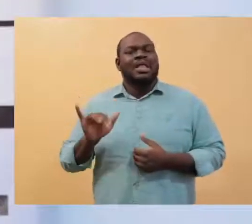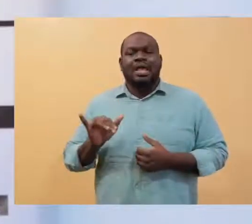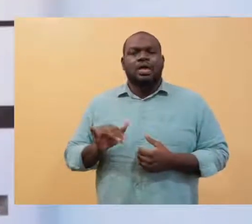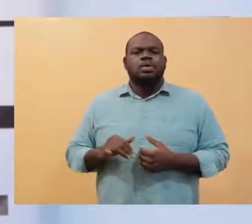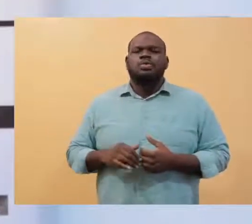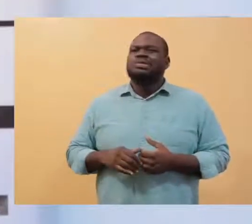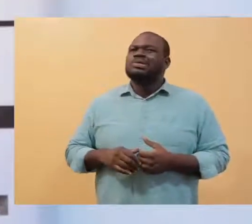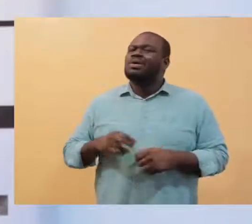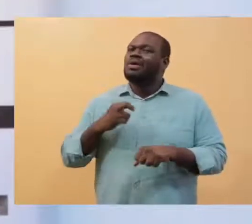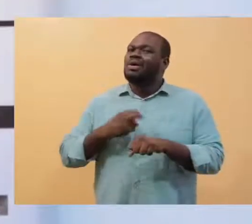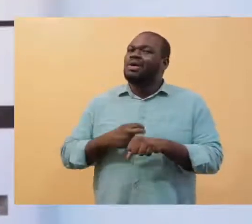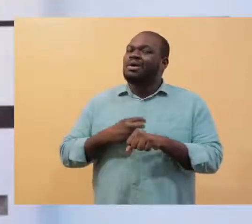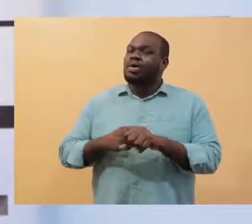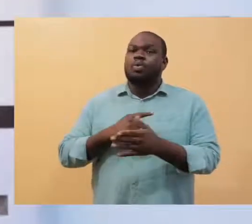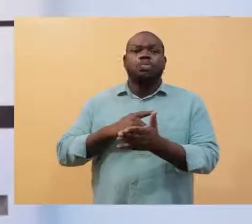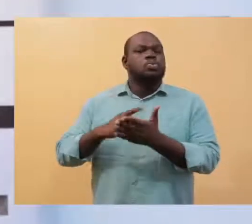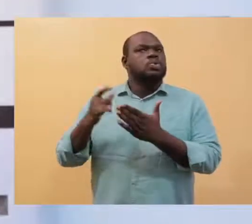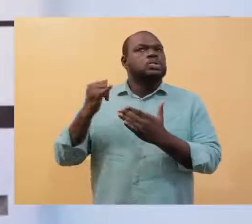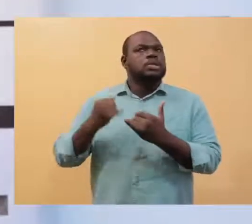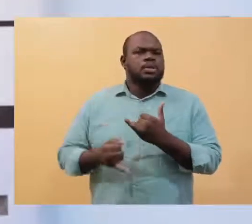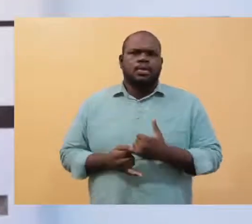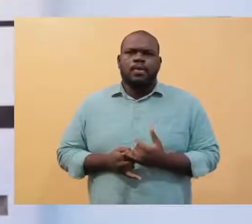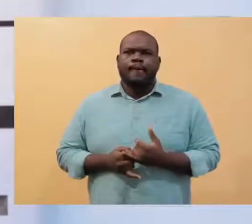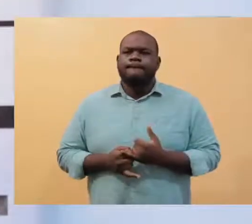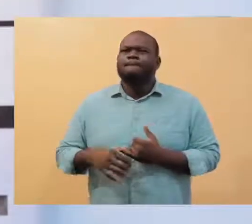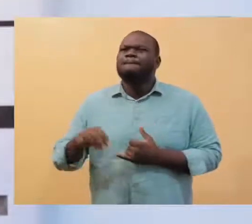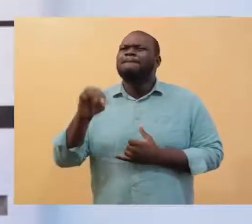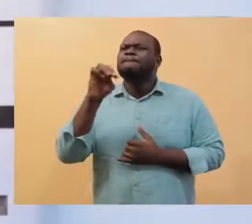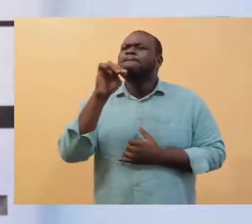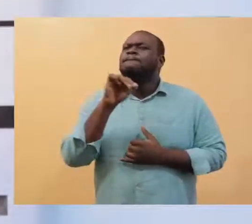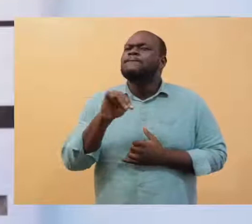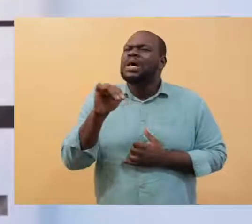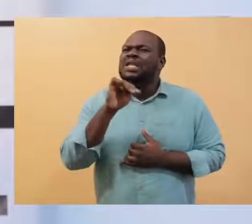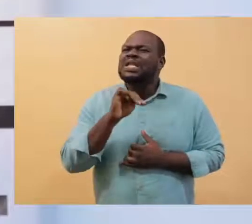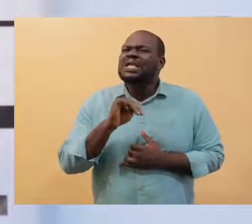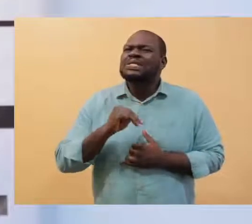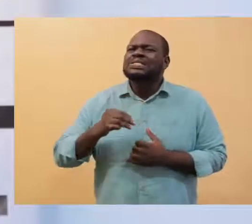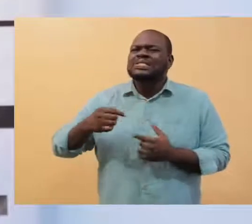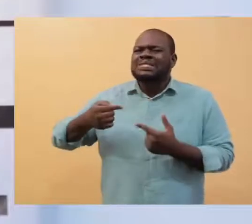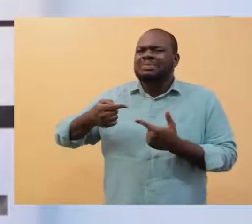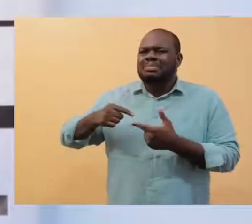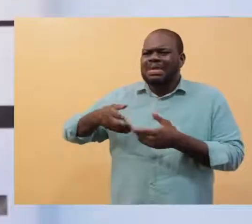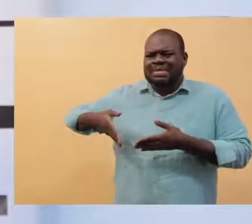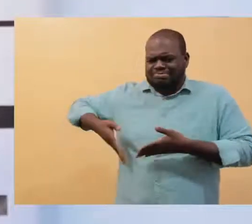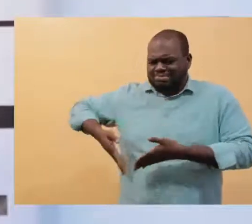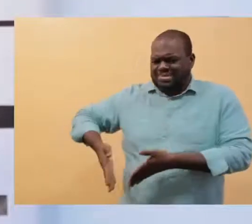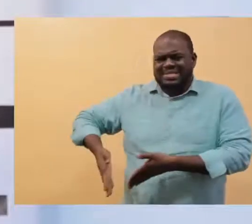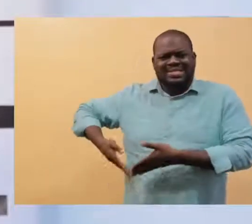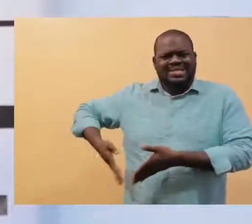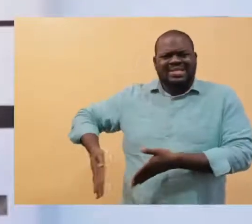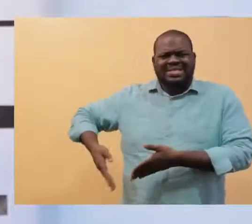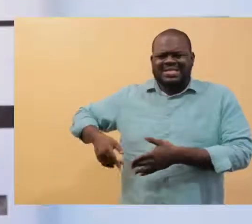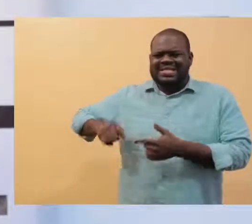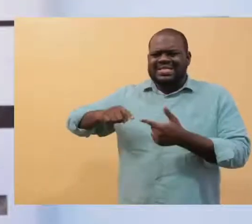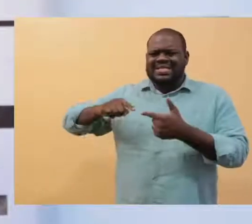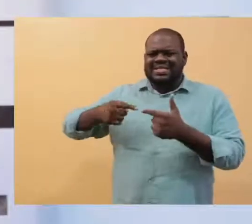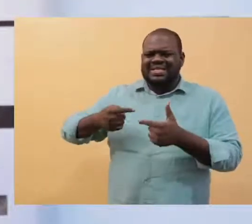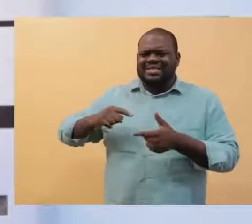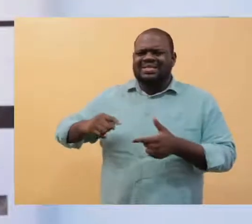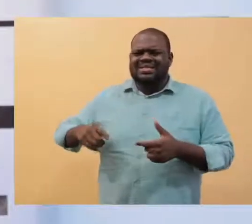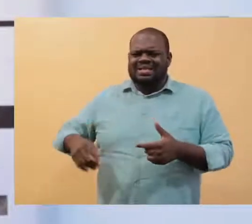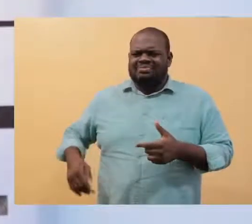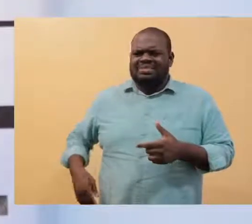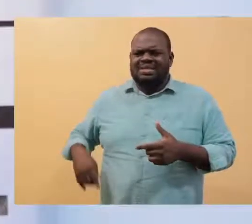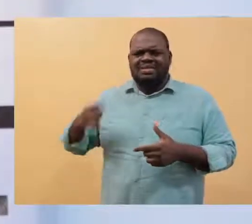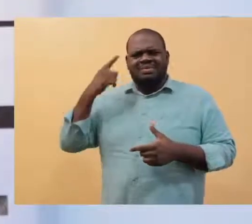weekend. On the Monday, I started getting pains in my legs, which became excruciating. I thought it